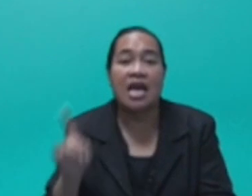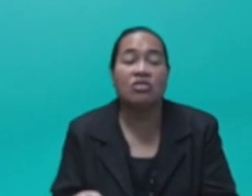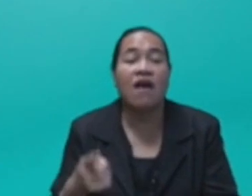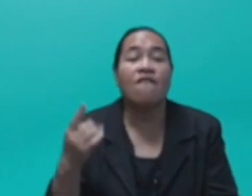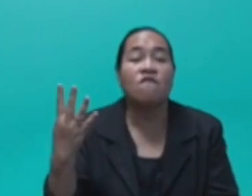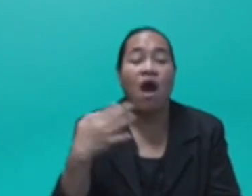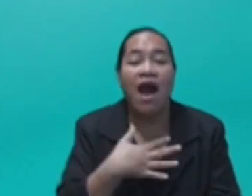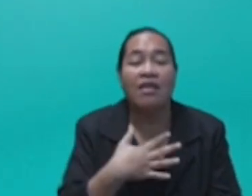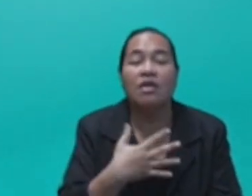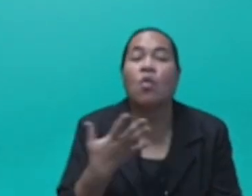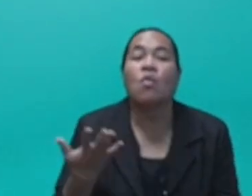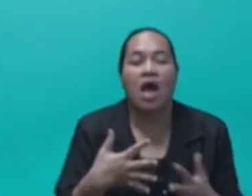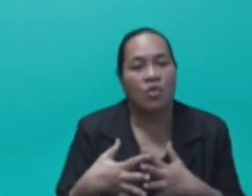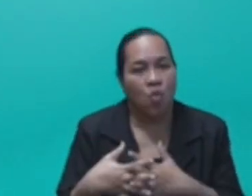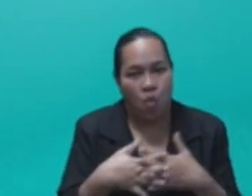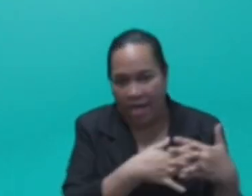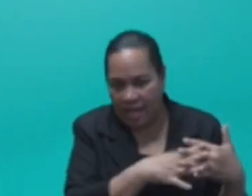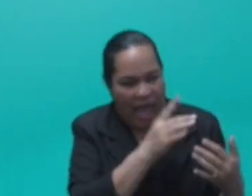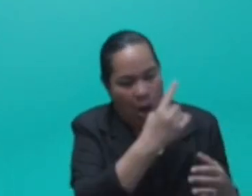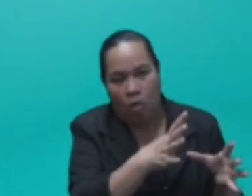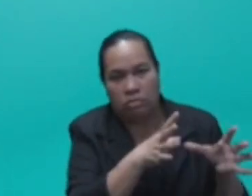10,402 pending cases in the Western Division alone,